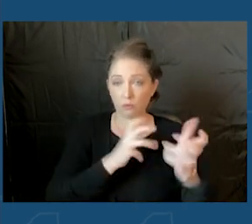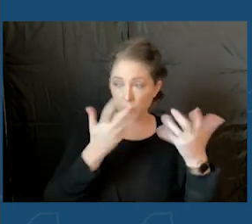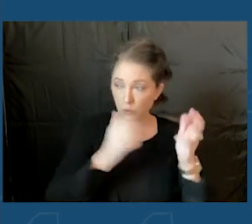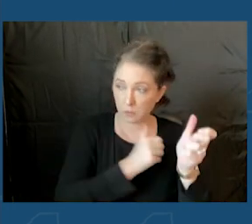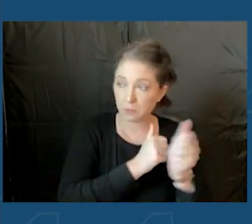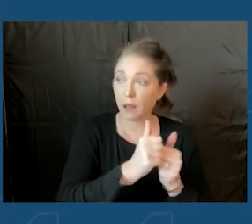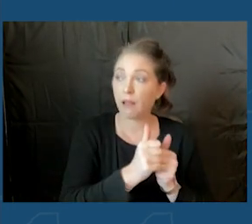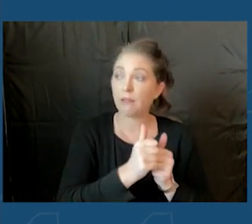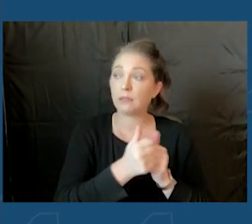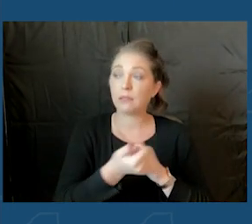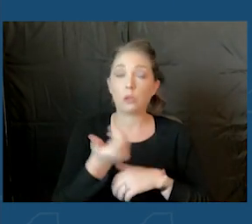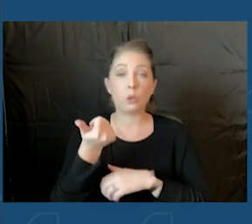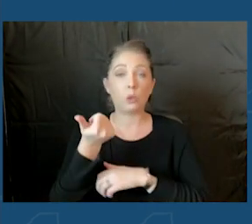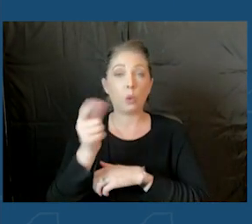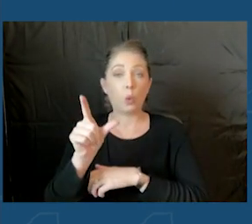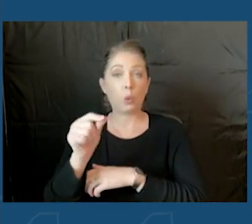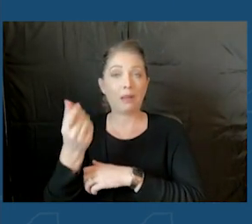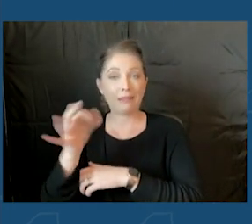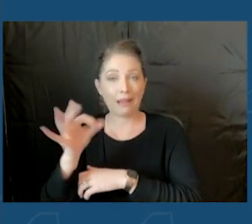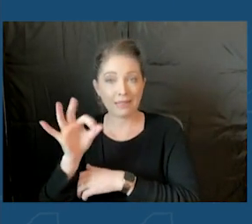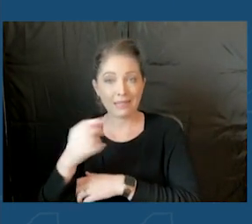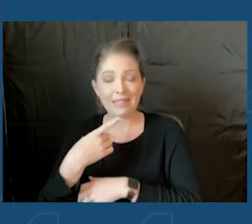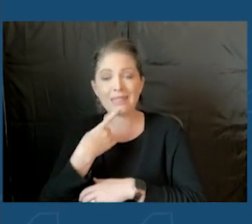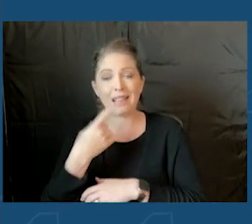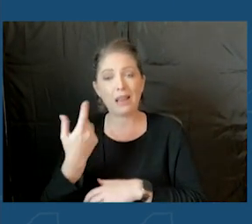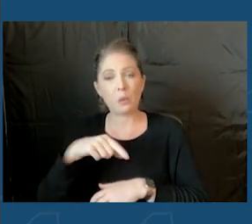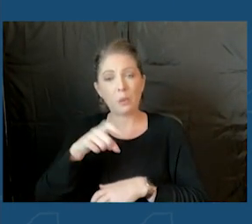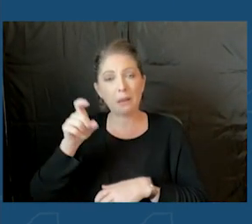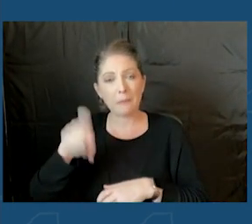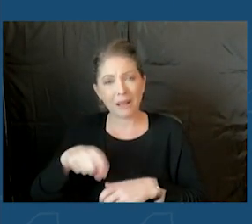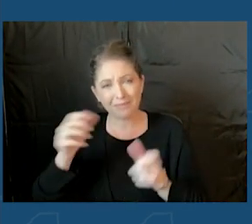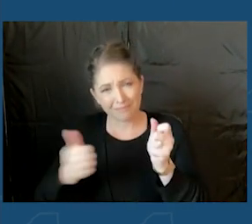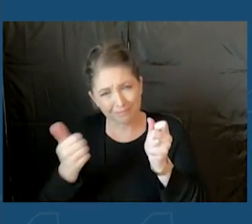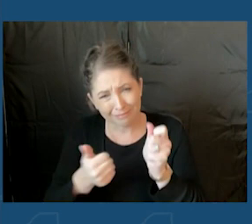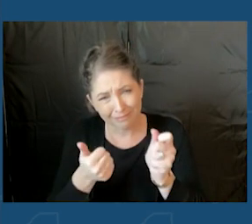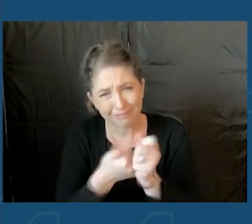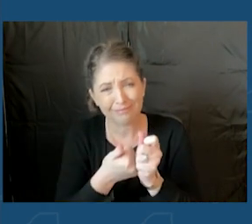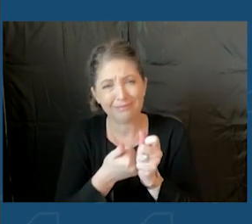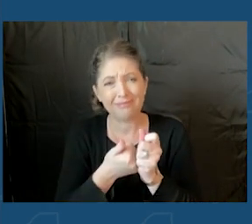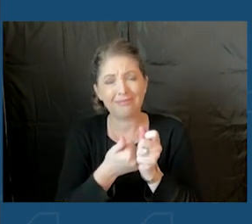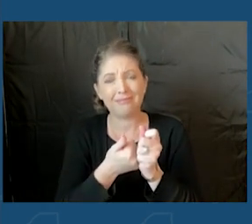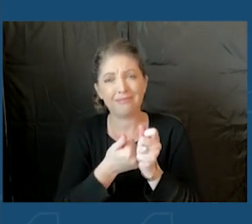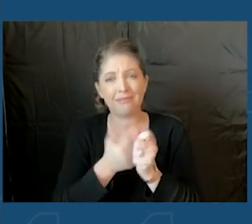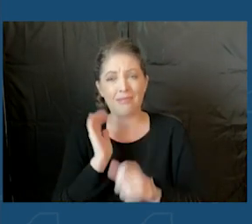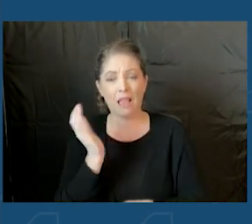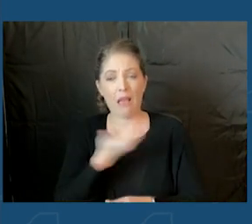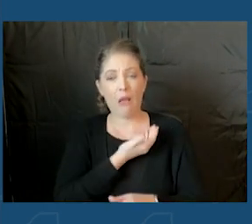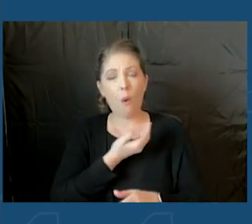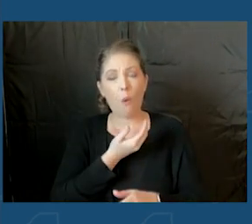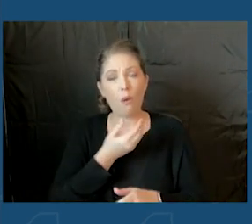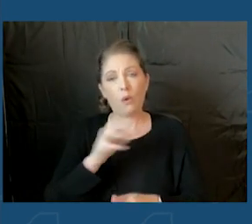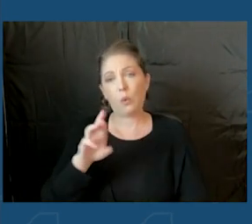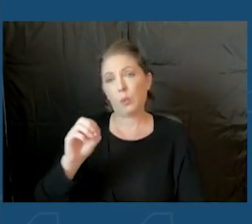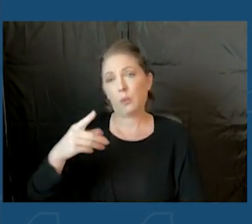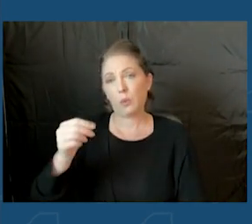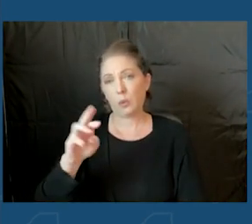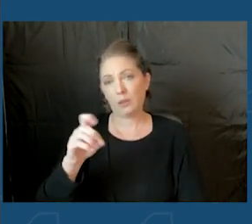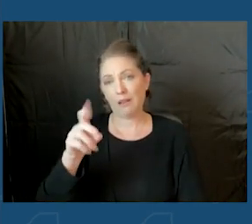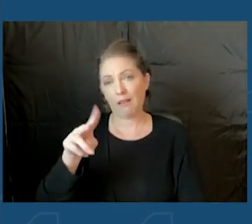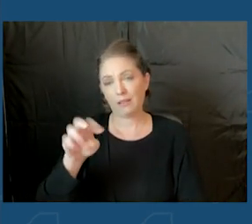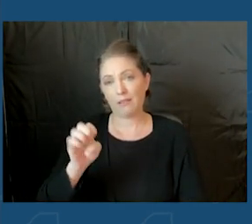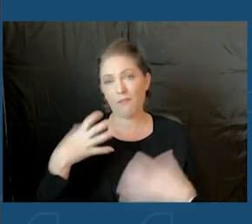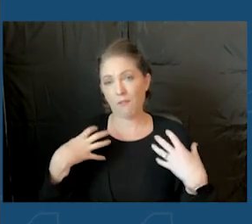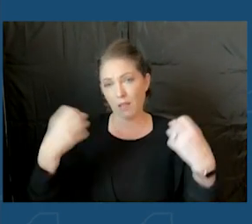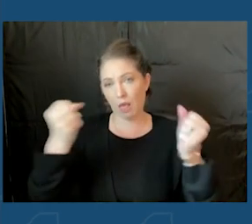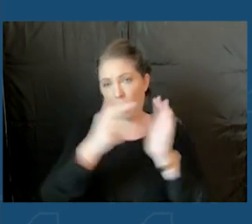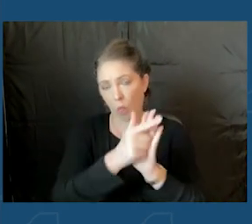we must codify, we must update our reproductive health laws. It made perfect sense.